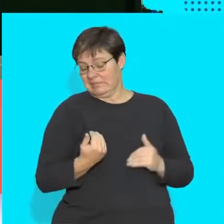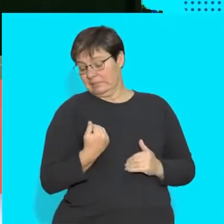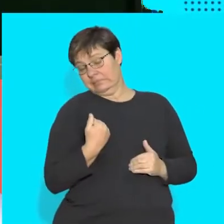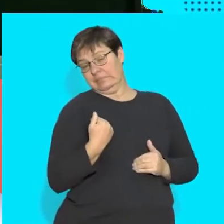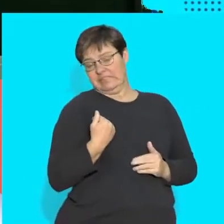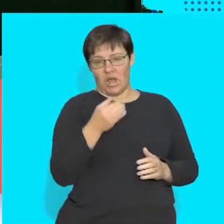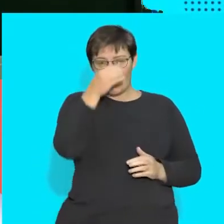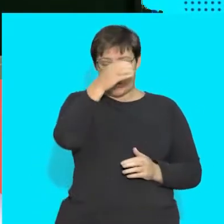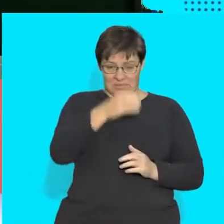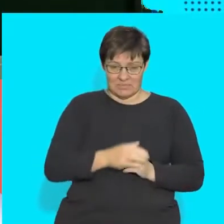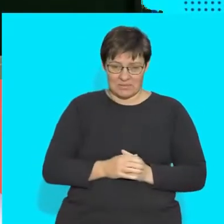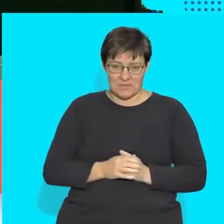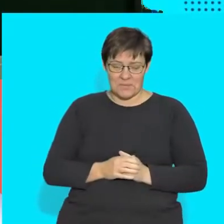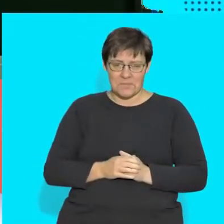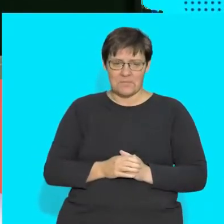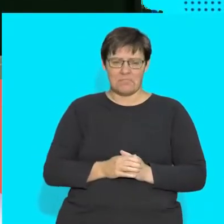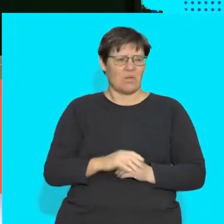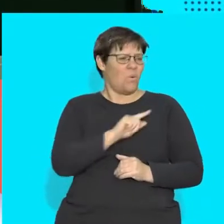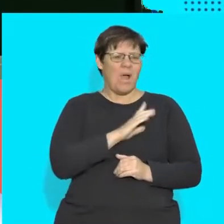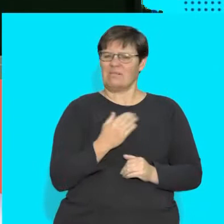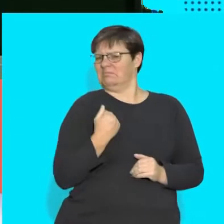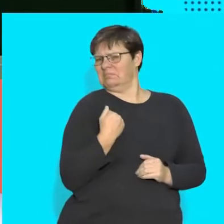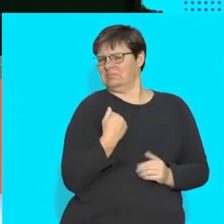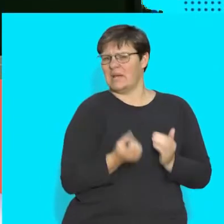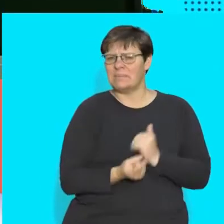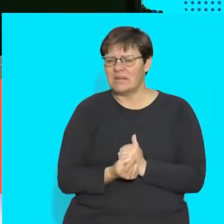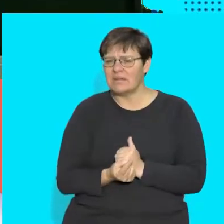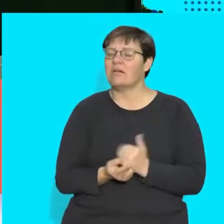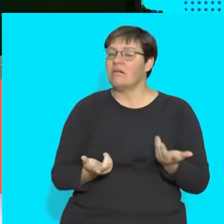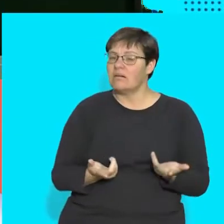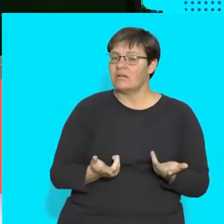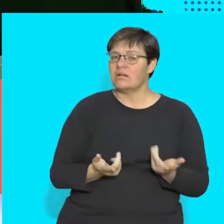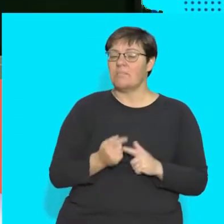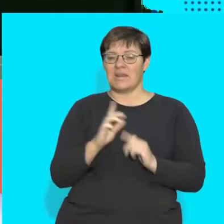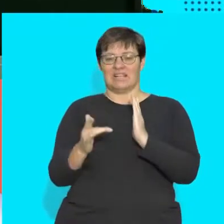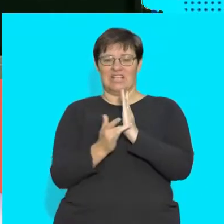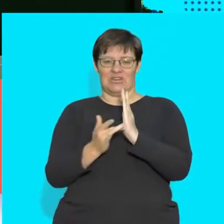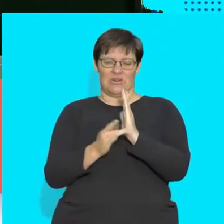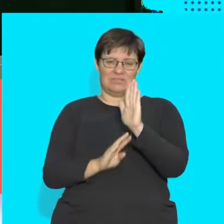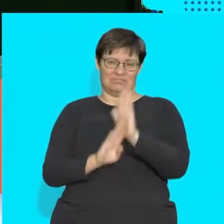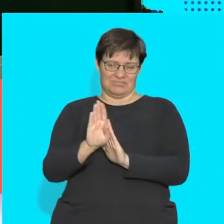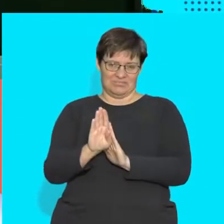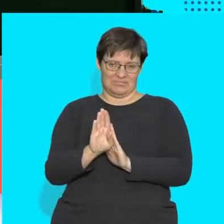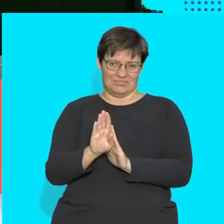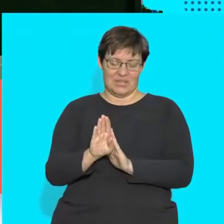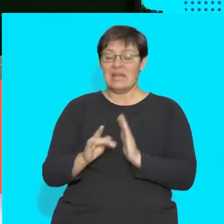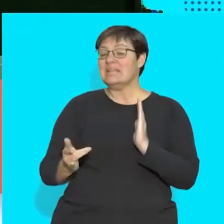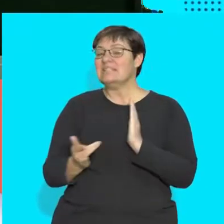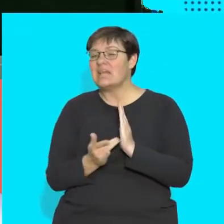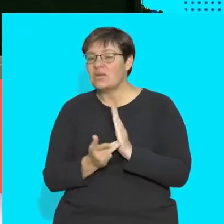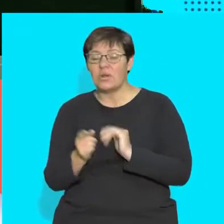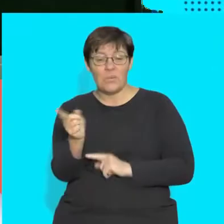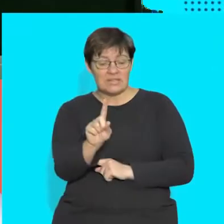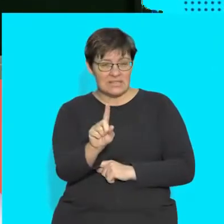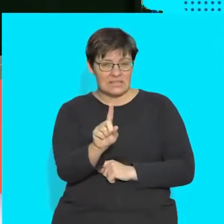fairly recent concept, And why I say recent is it's all about technology. And the technology I'm